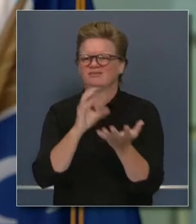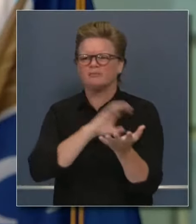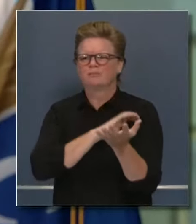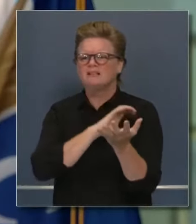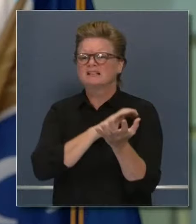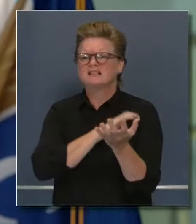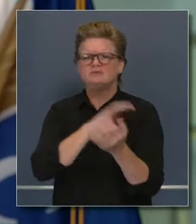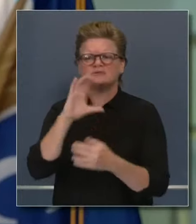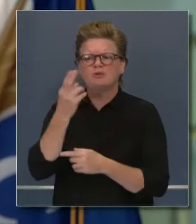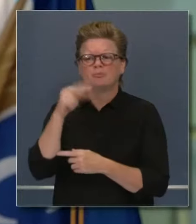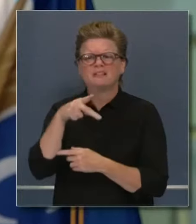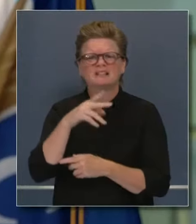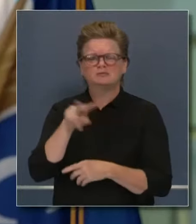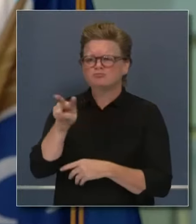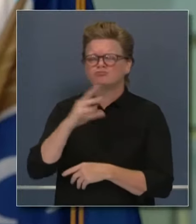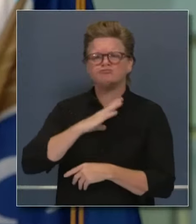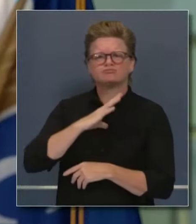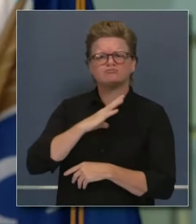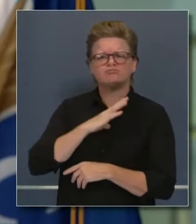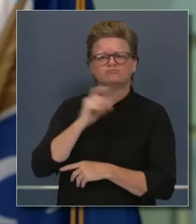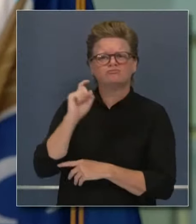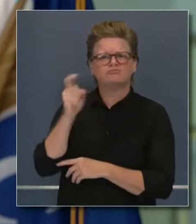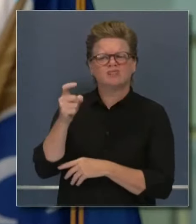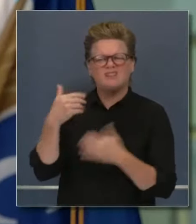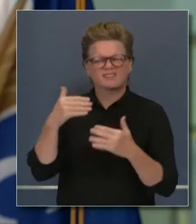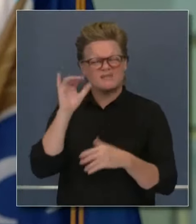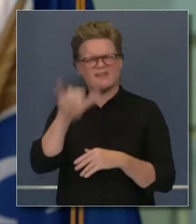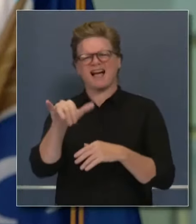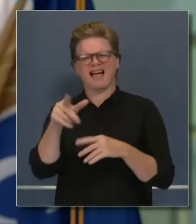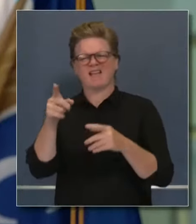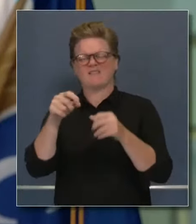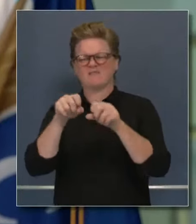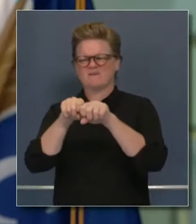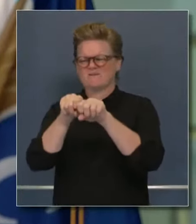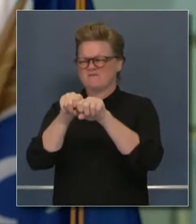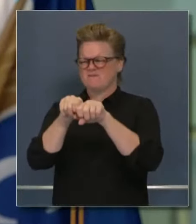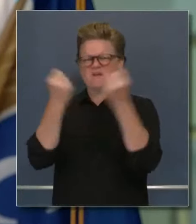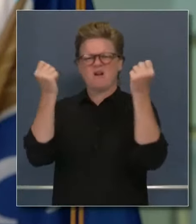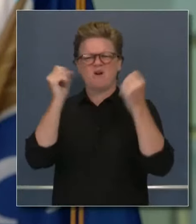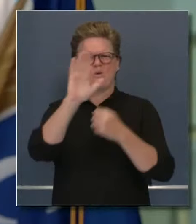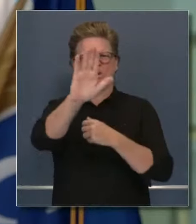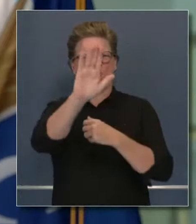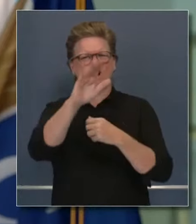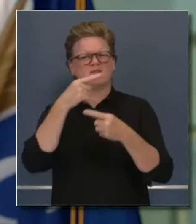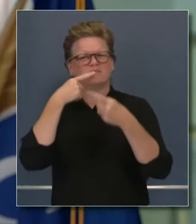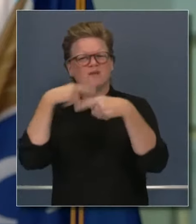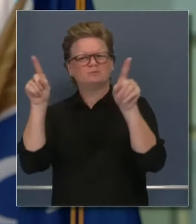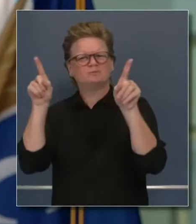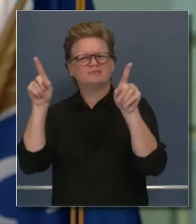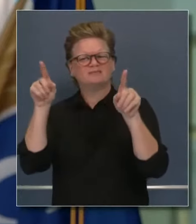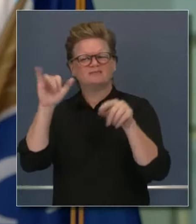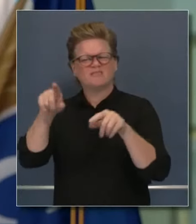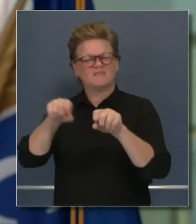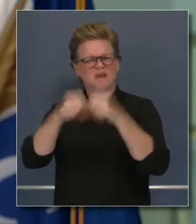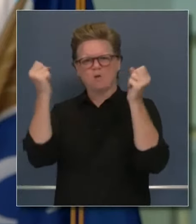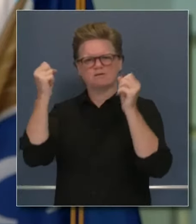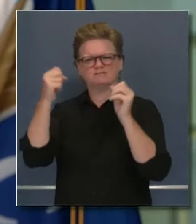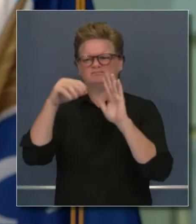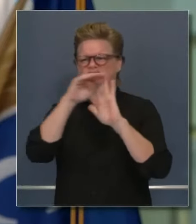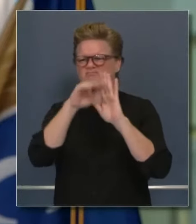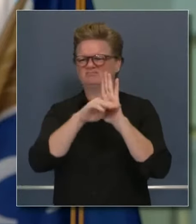against public health directives. I'm curious, where for you is the line between public health and First Amendment rights, and do you